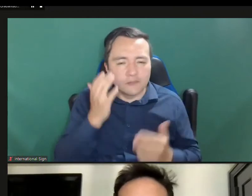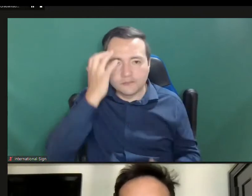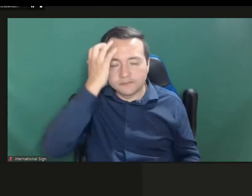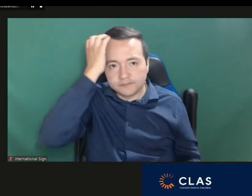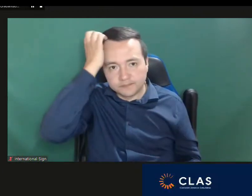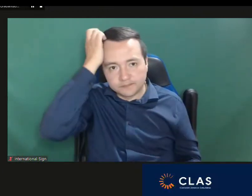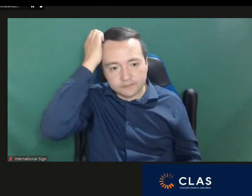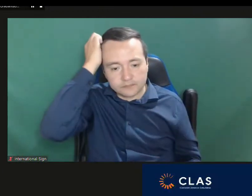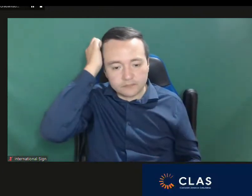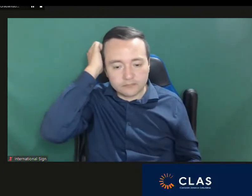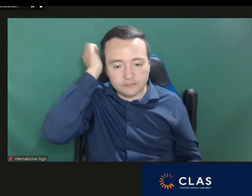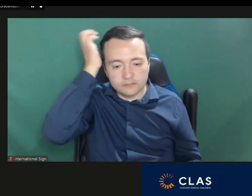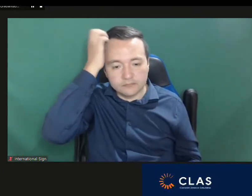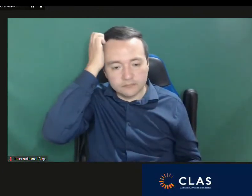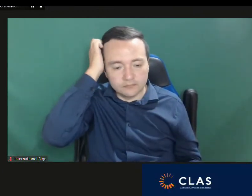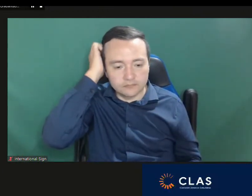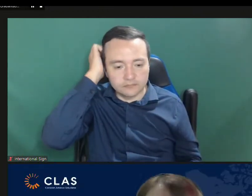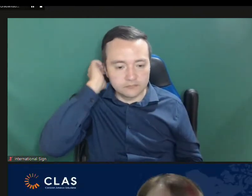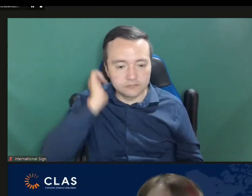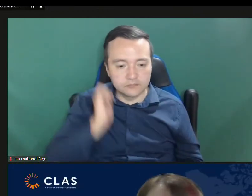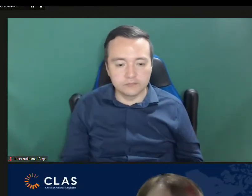effective.